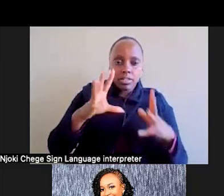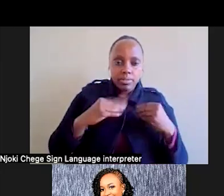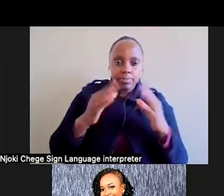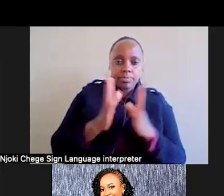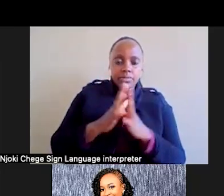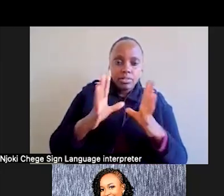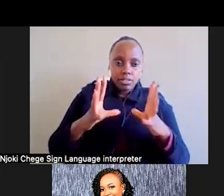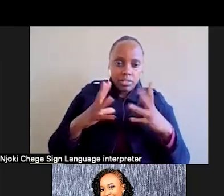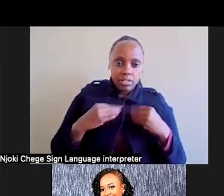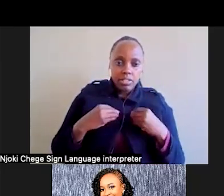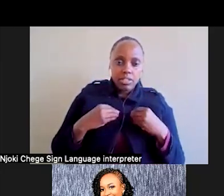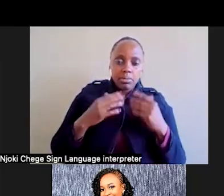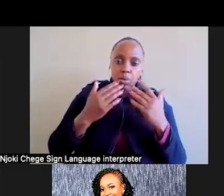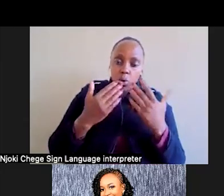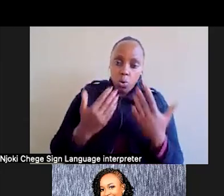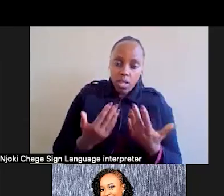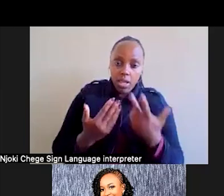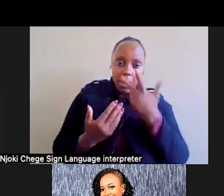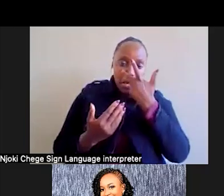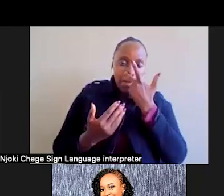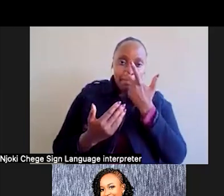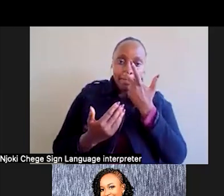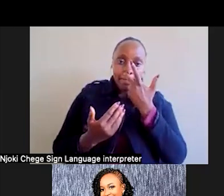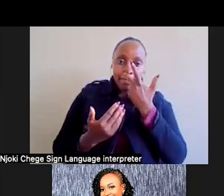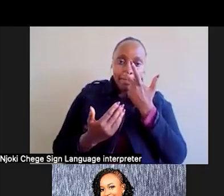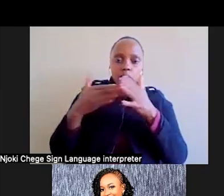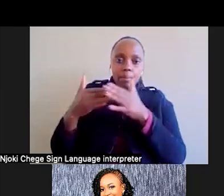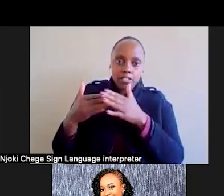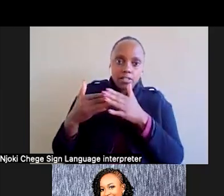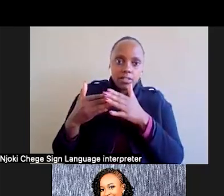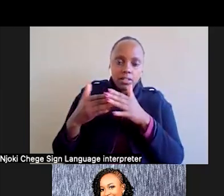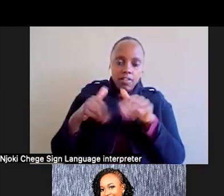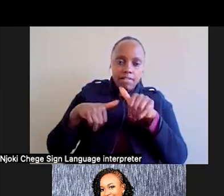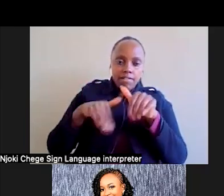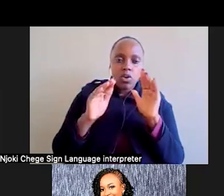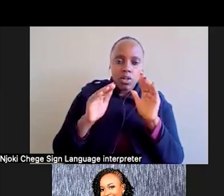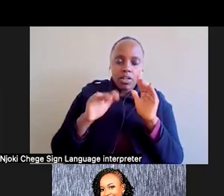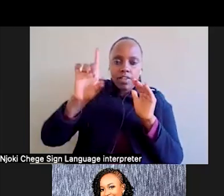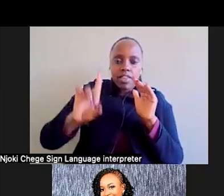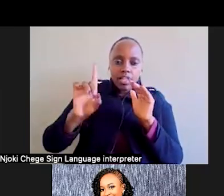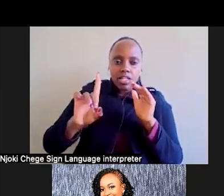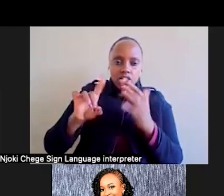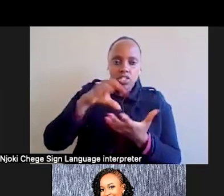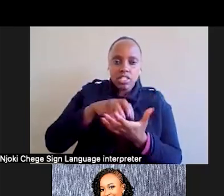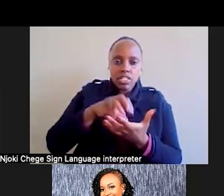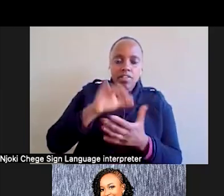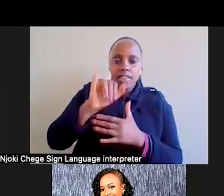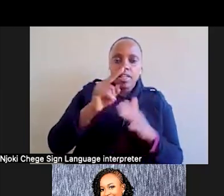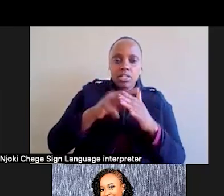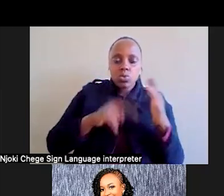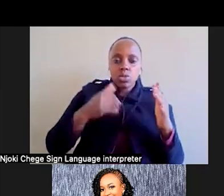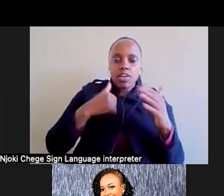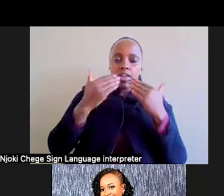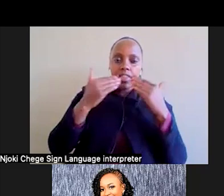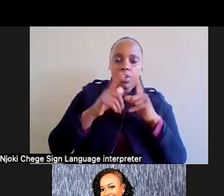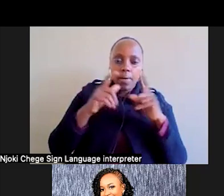or prohibited according to religious teachings. That's all I have. Thank you. Thank you. Thank